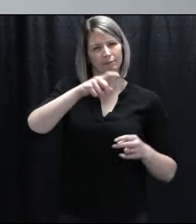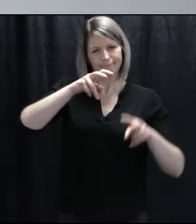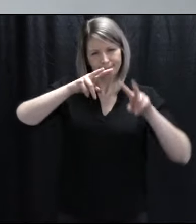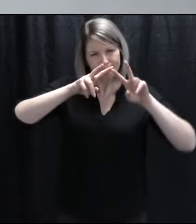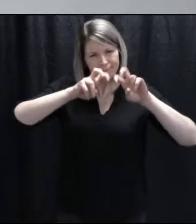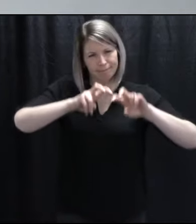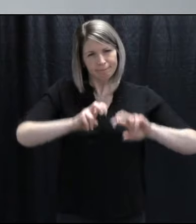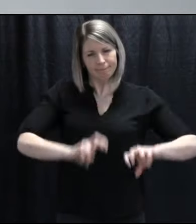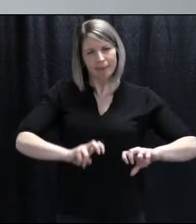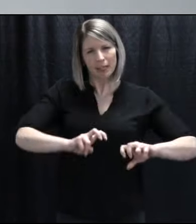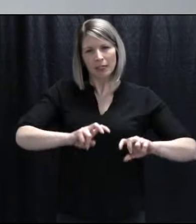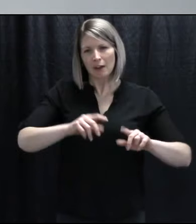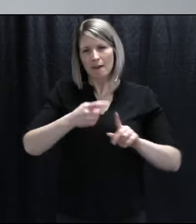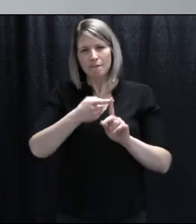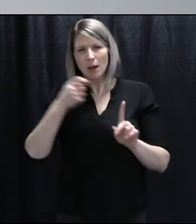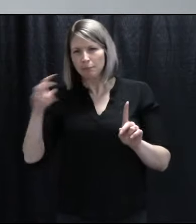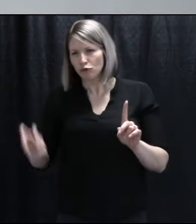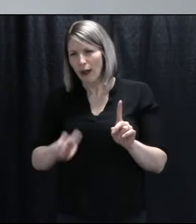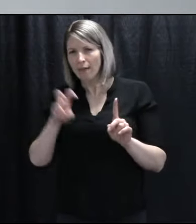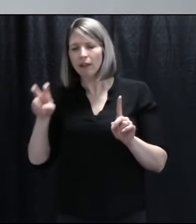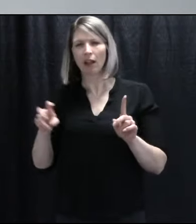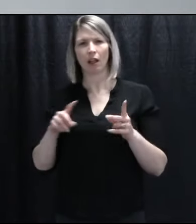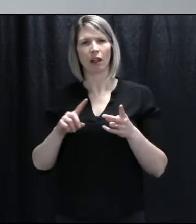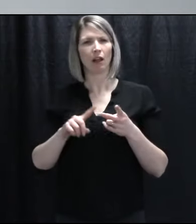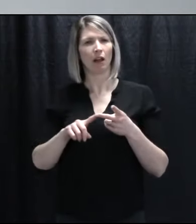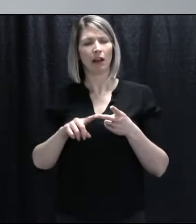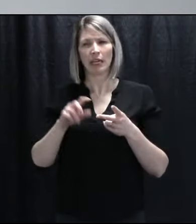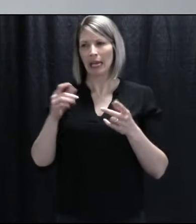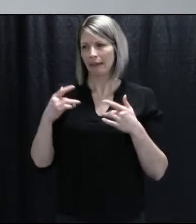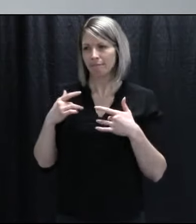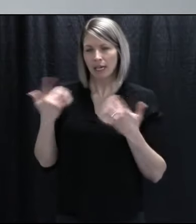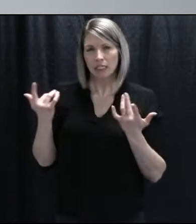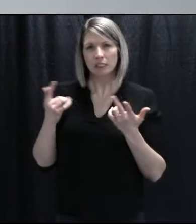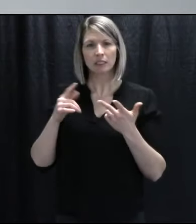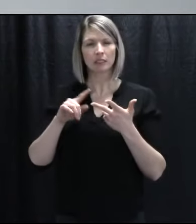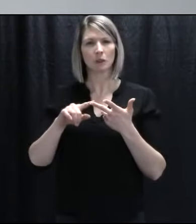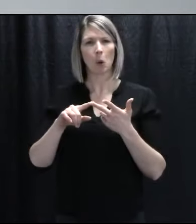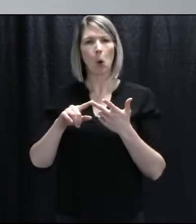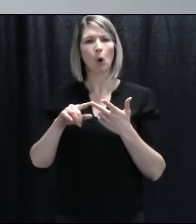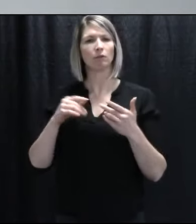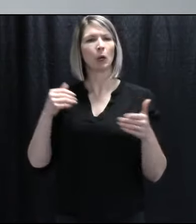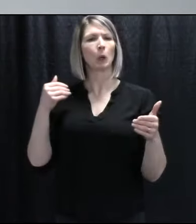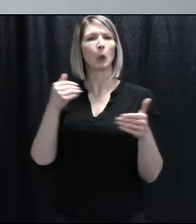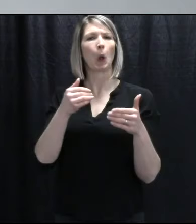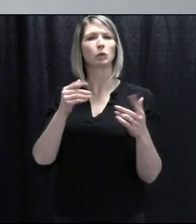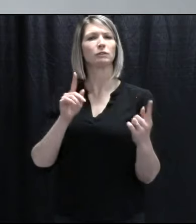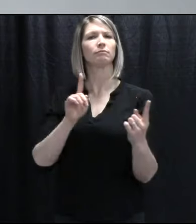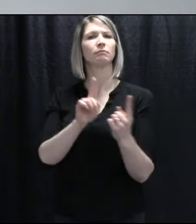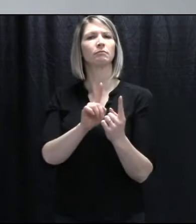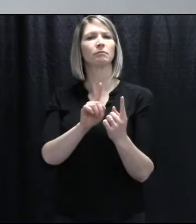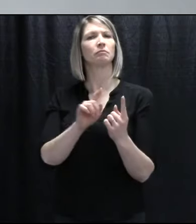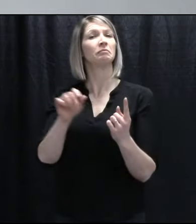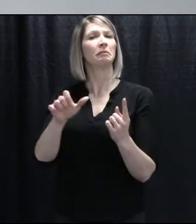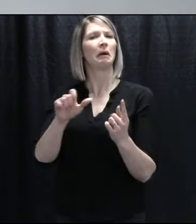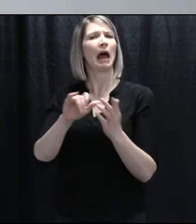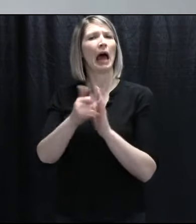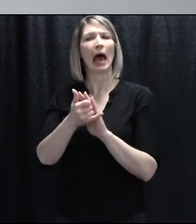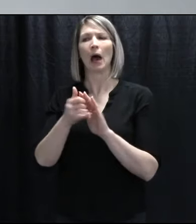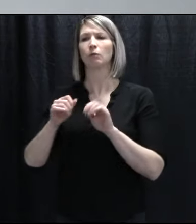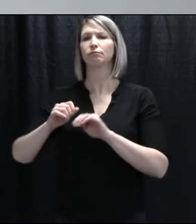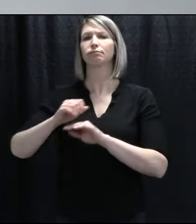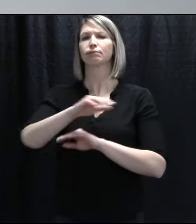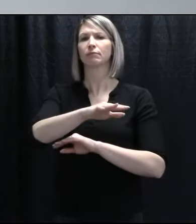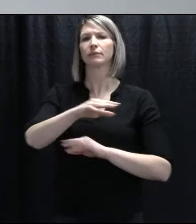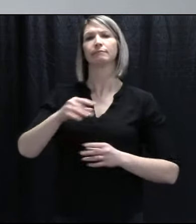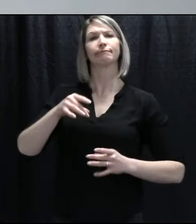to travel or if it's been related to an event or a known case, we can't find that person. So we often